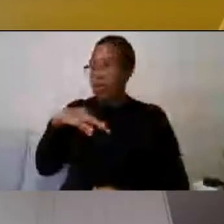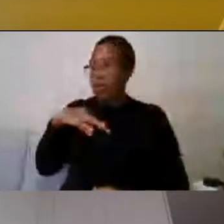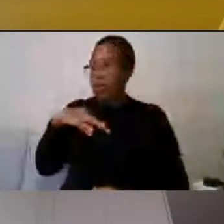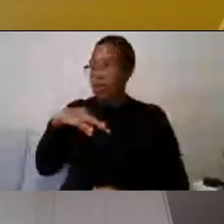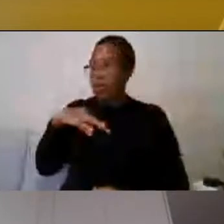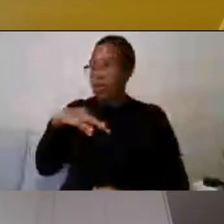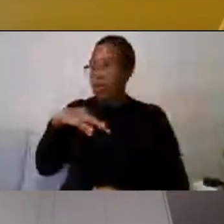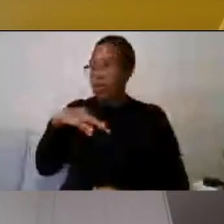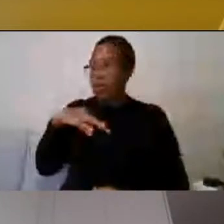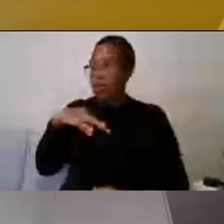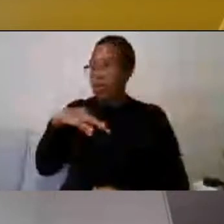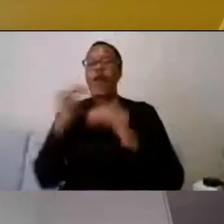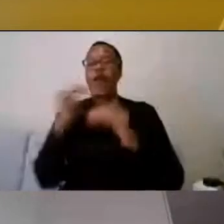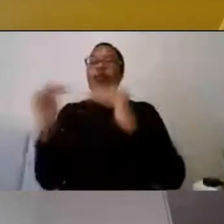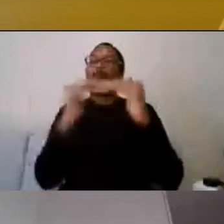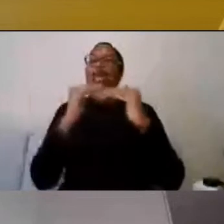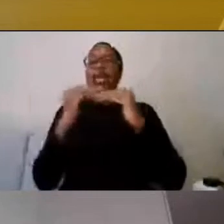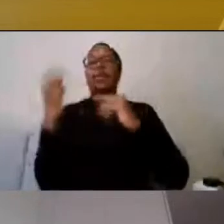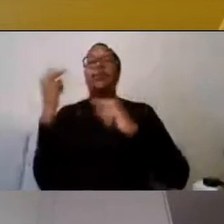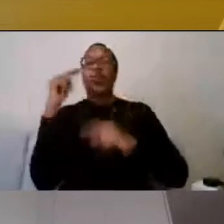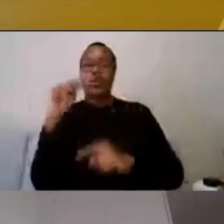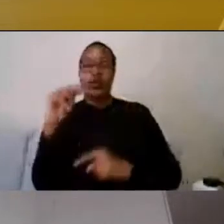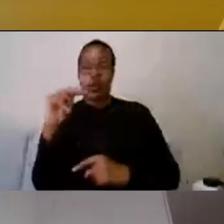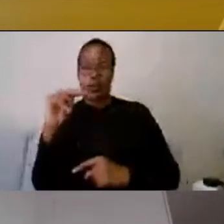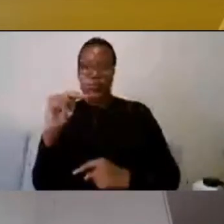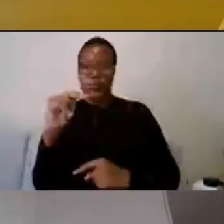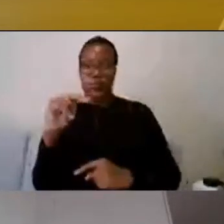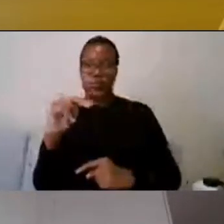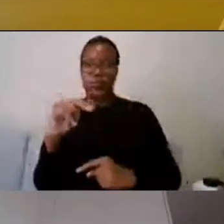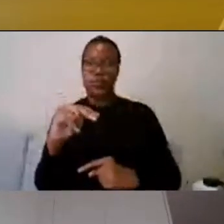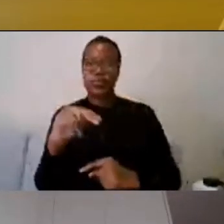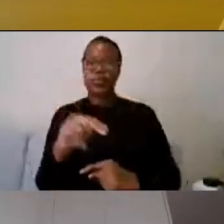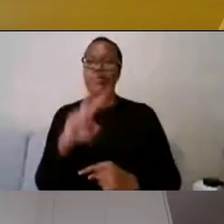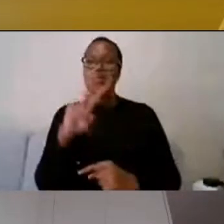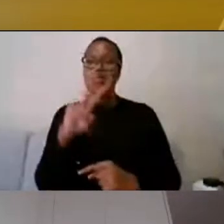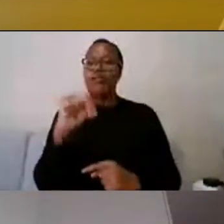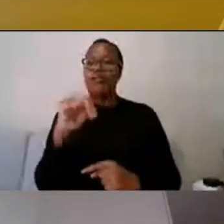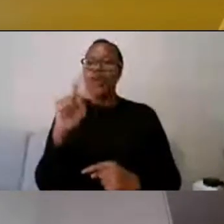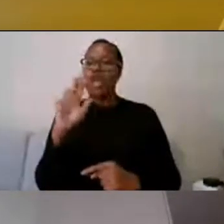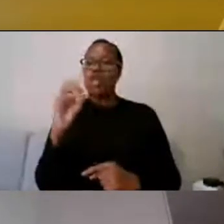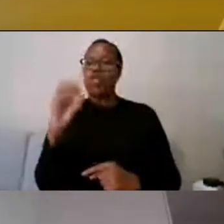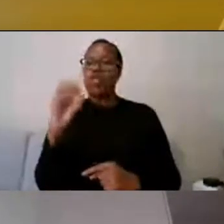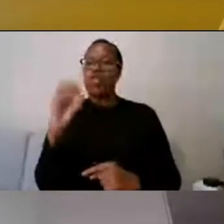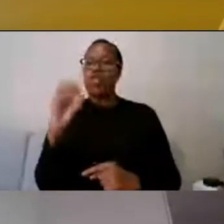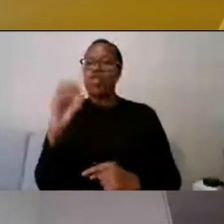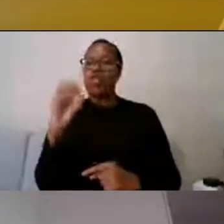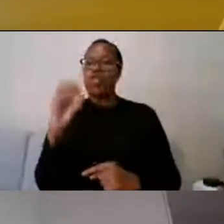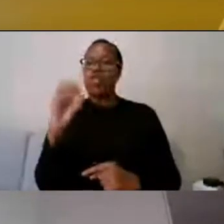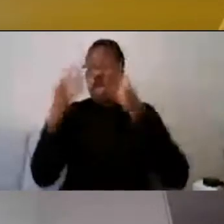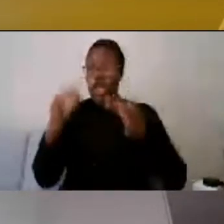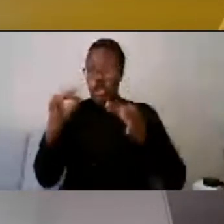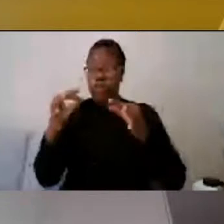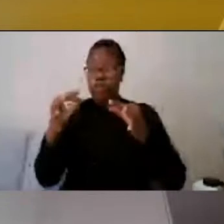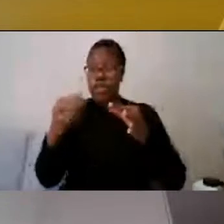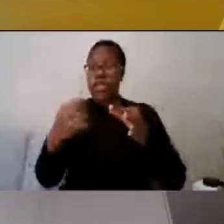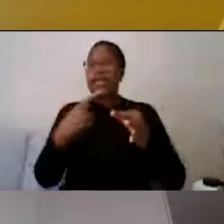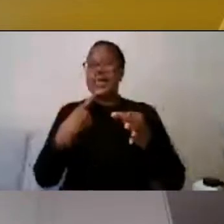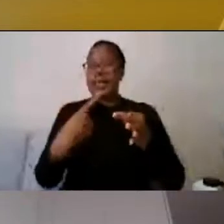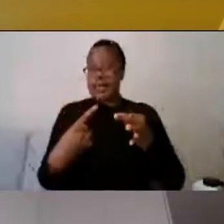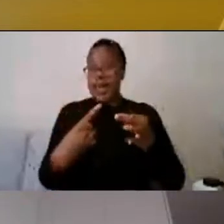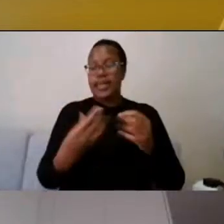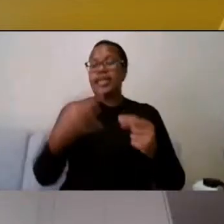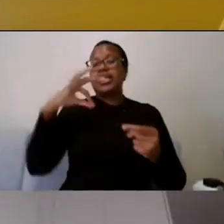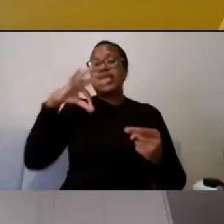point of view. The Van Rooyen judgment did say that salaries can